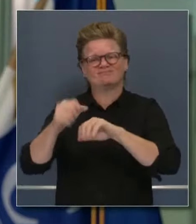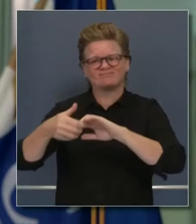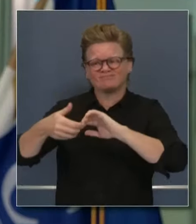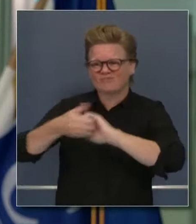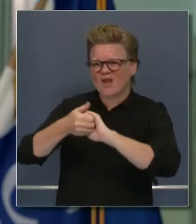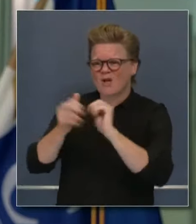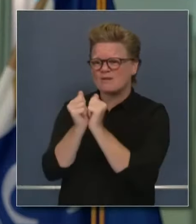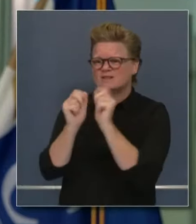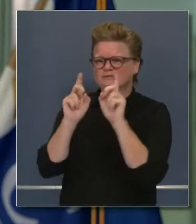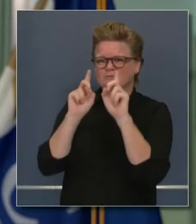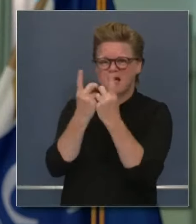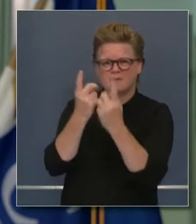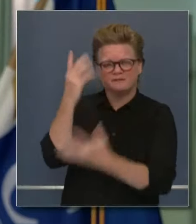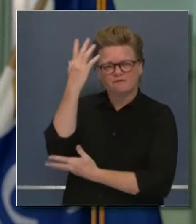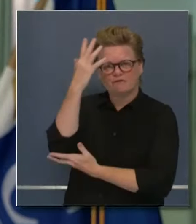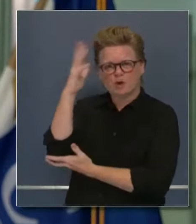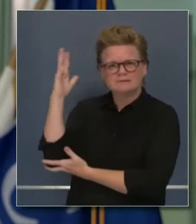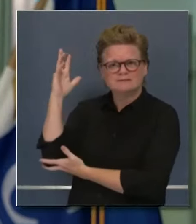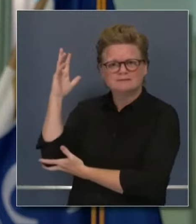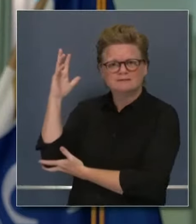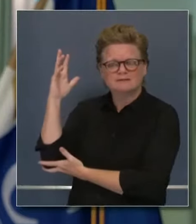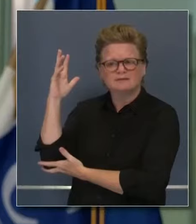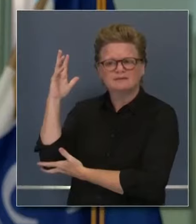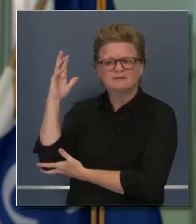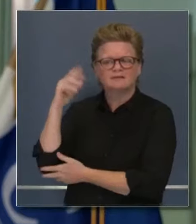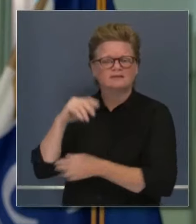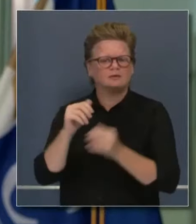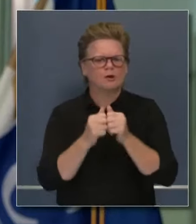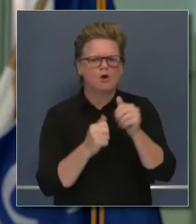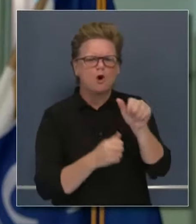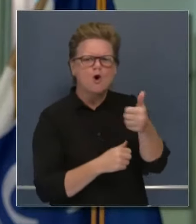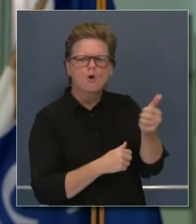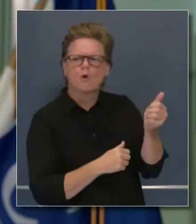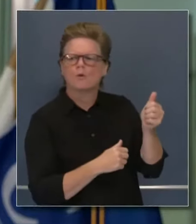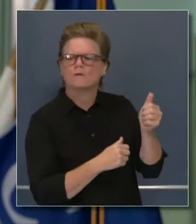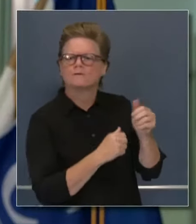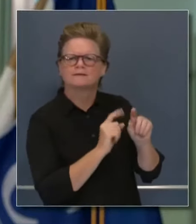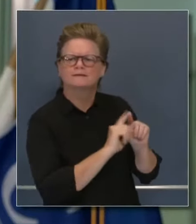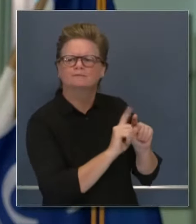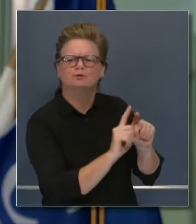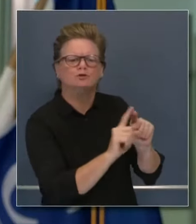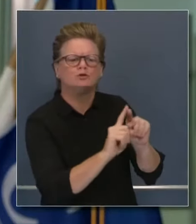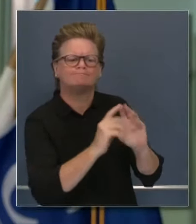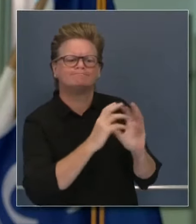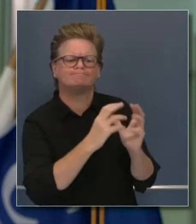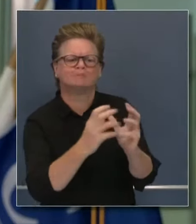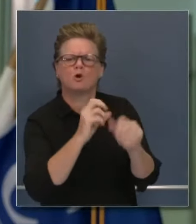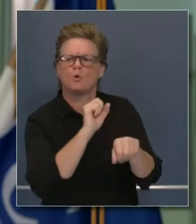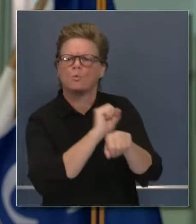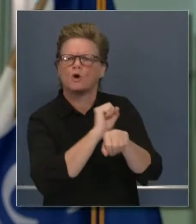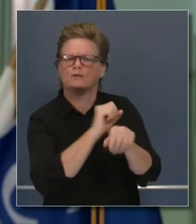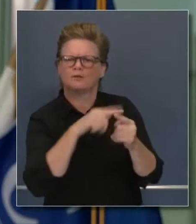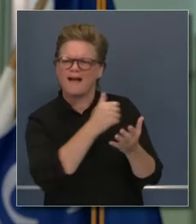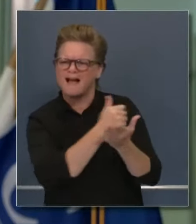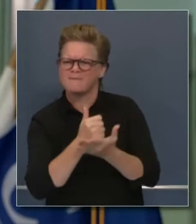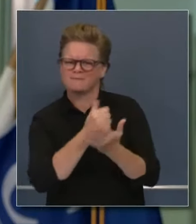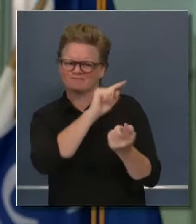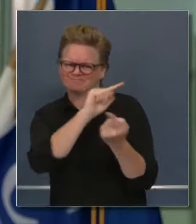partners as well as local partners actively working to suppress and mitigate the spread. But again,